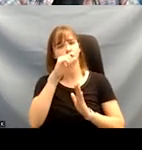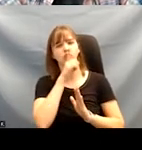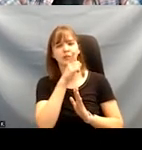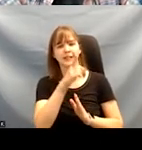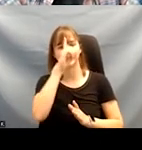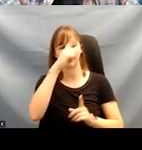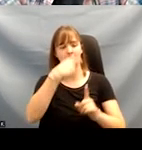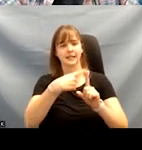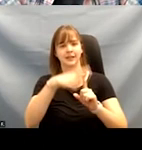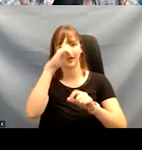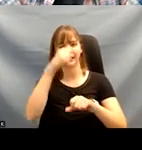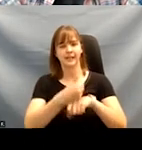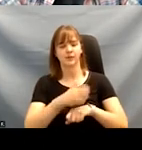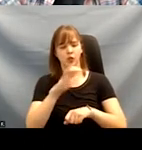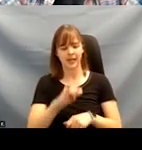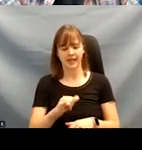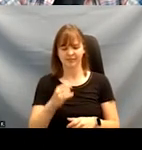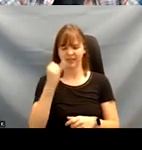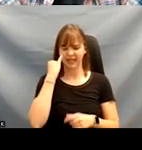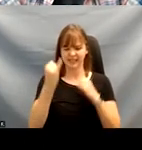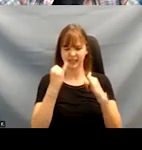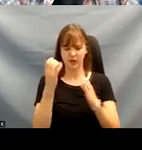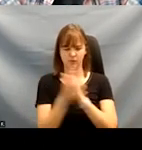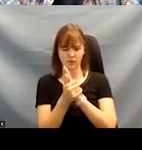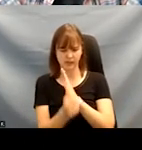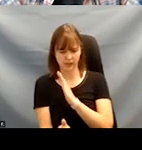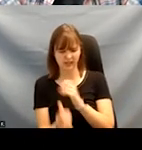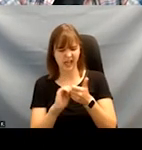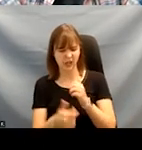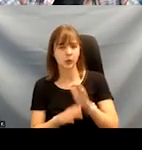How can you develop these skills and support this mindset for employees?